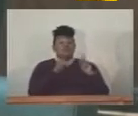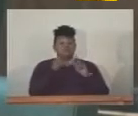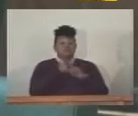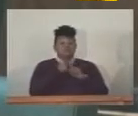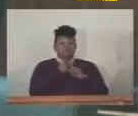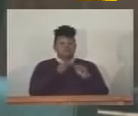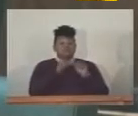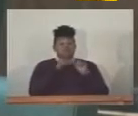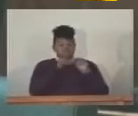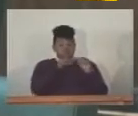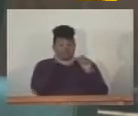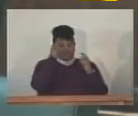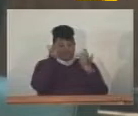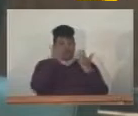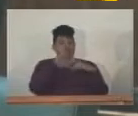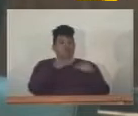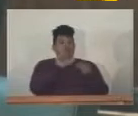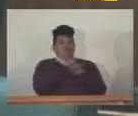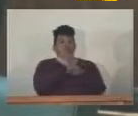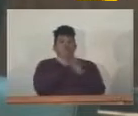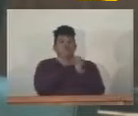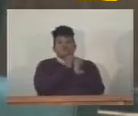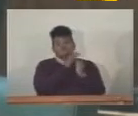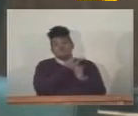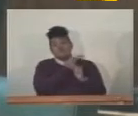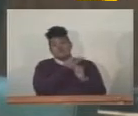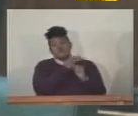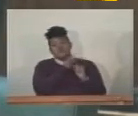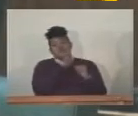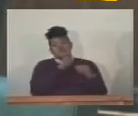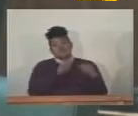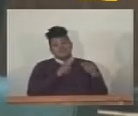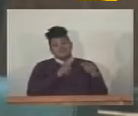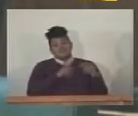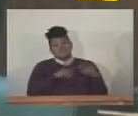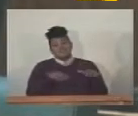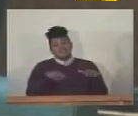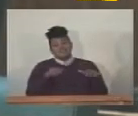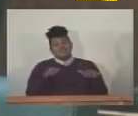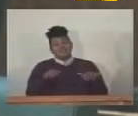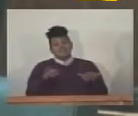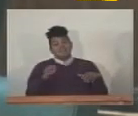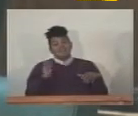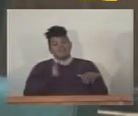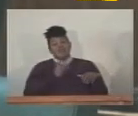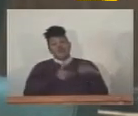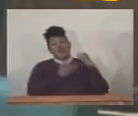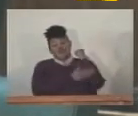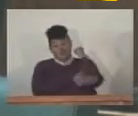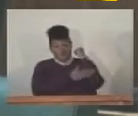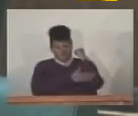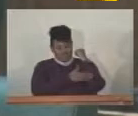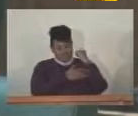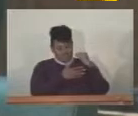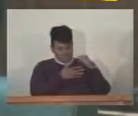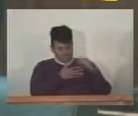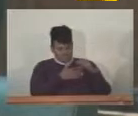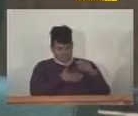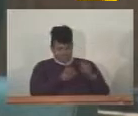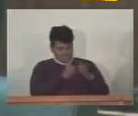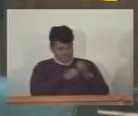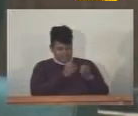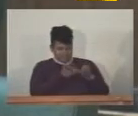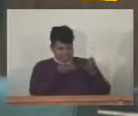cooperate and work with the security forces to take back our country from these criminals and make Jamaica